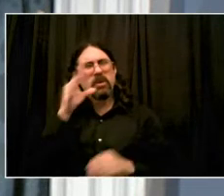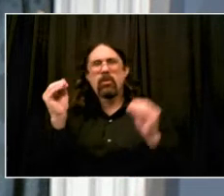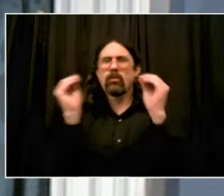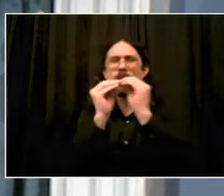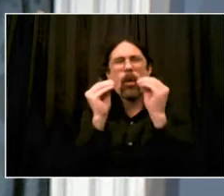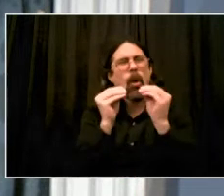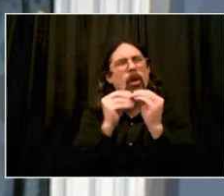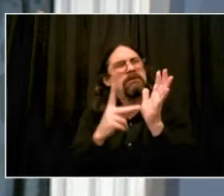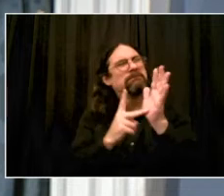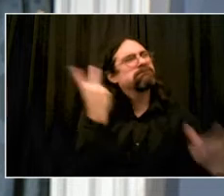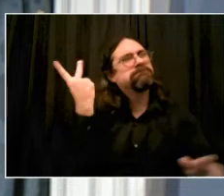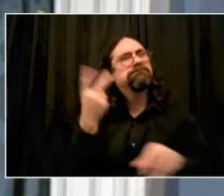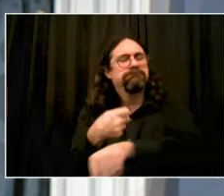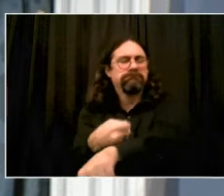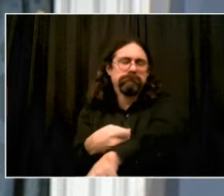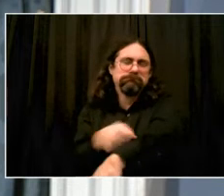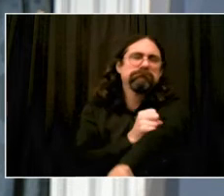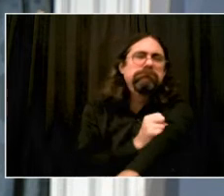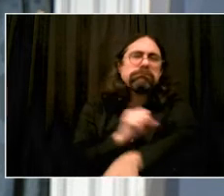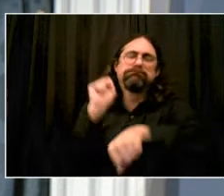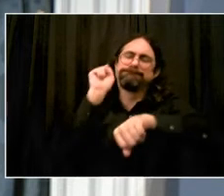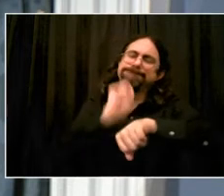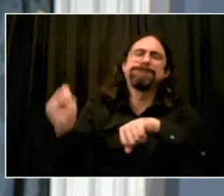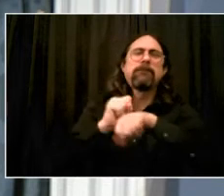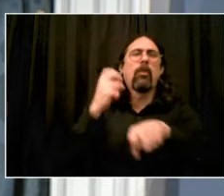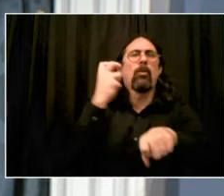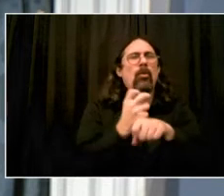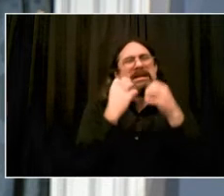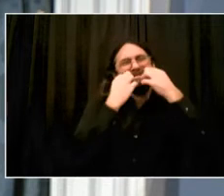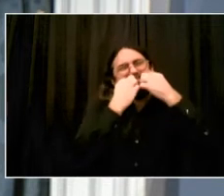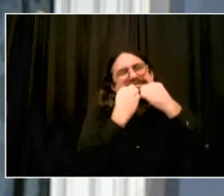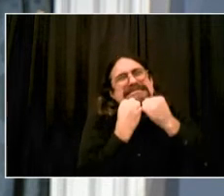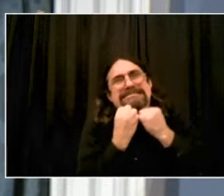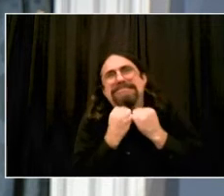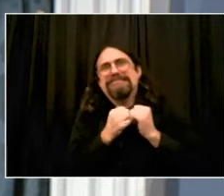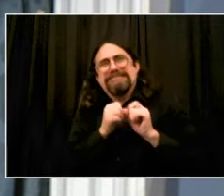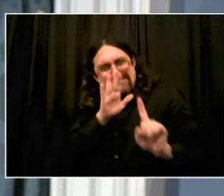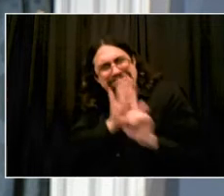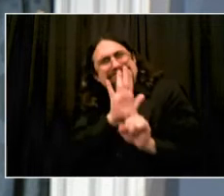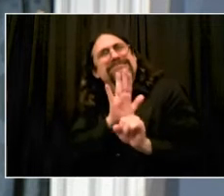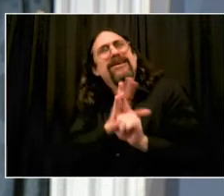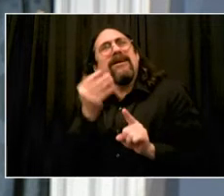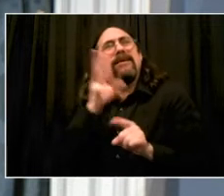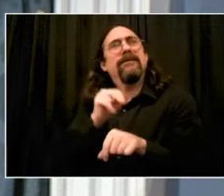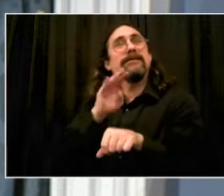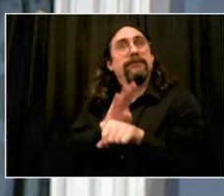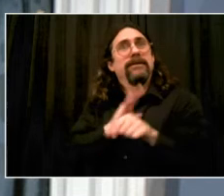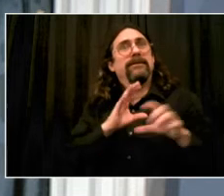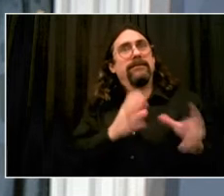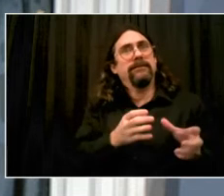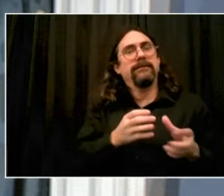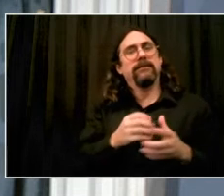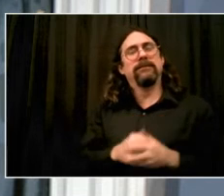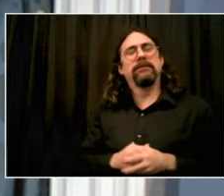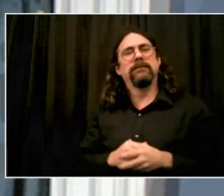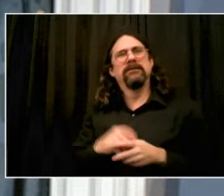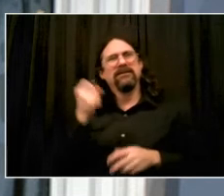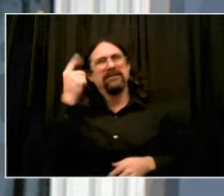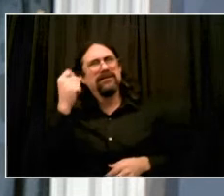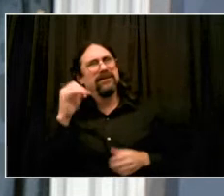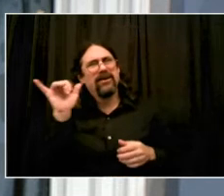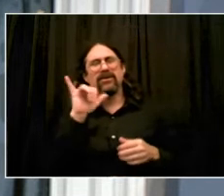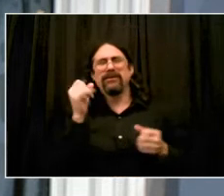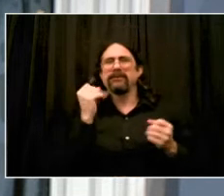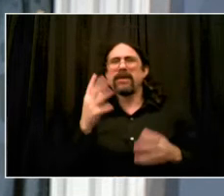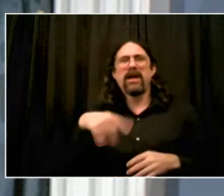a transition plan, a business plan, address the legal issues. And we expect hundreds of businesses to take advantage